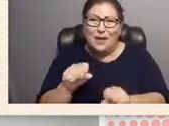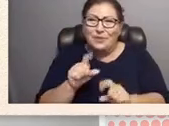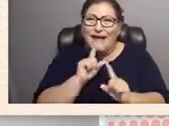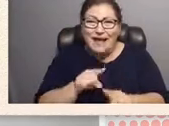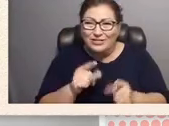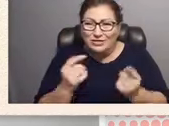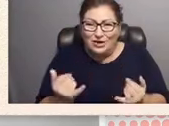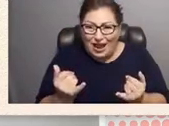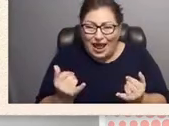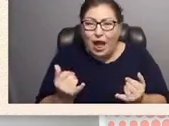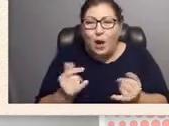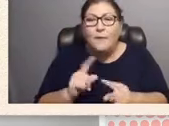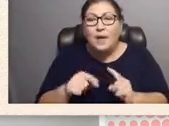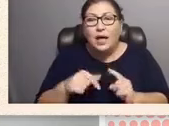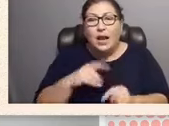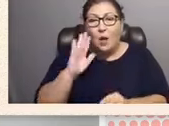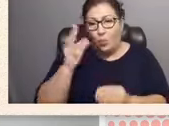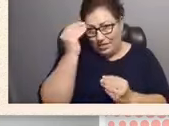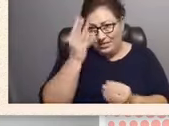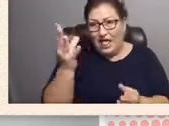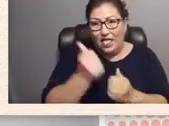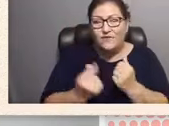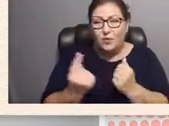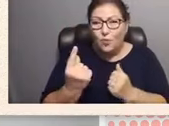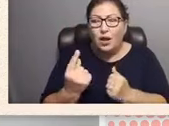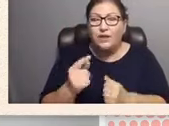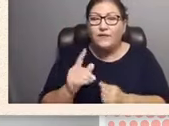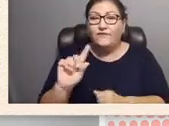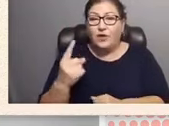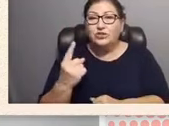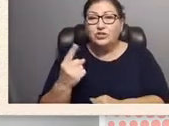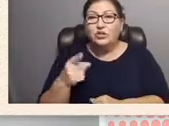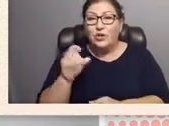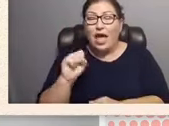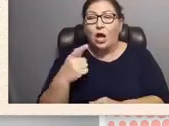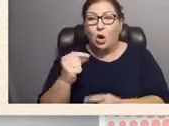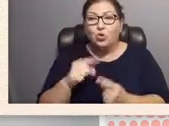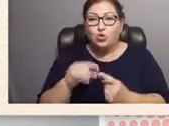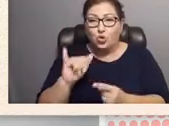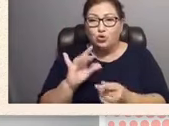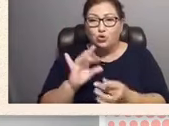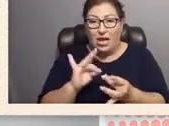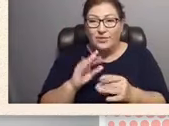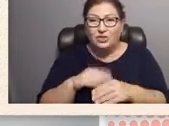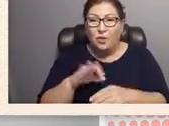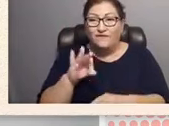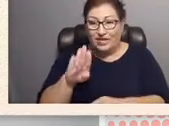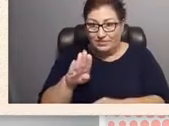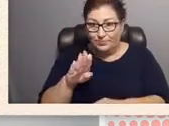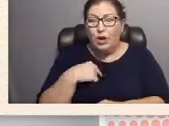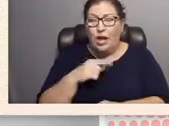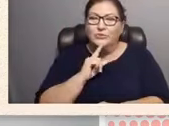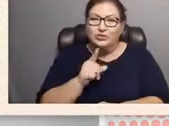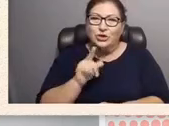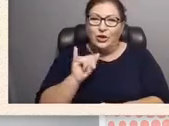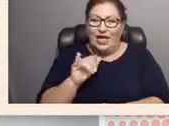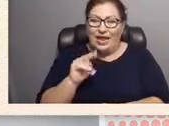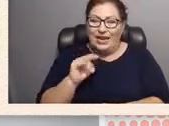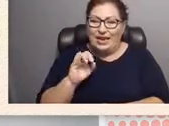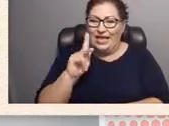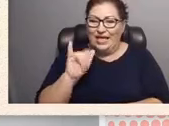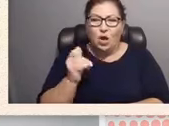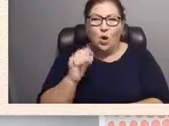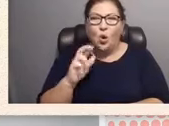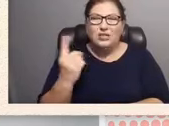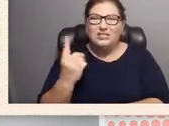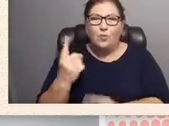I will tell everybody that, first of all, you can go to those comments on Facebook, and I'm sure that Nikki or someone else from the Youth Council will be